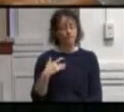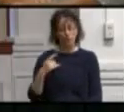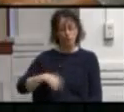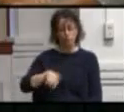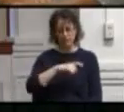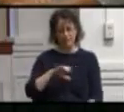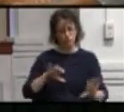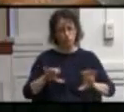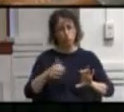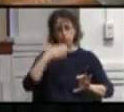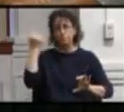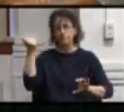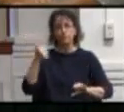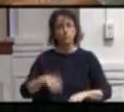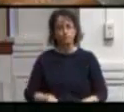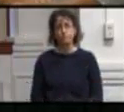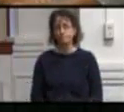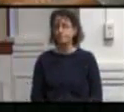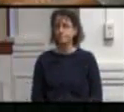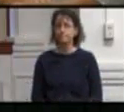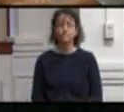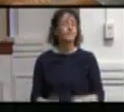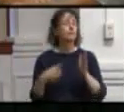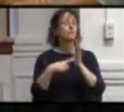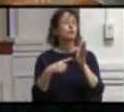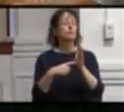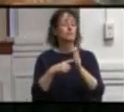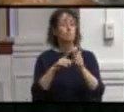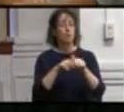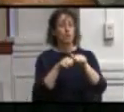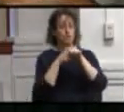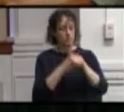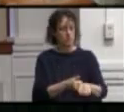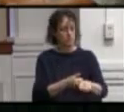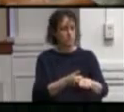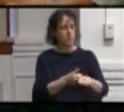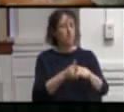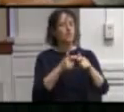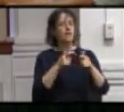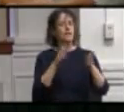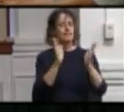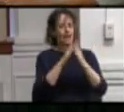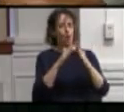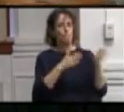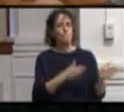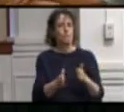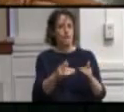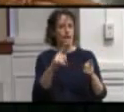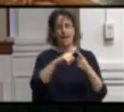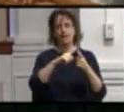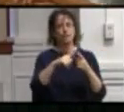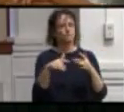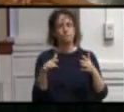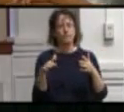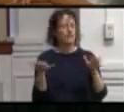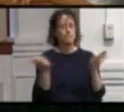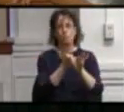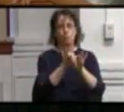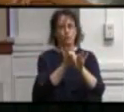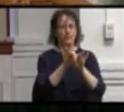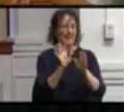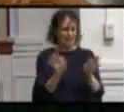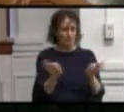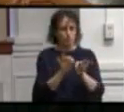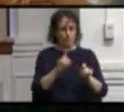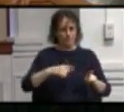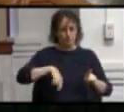working. First off, compliance with town plan is an important factor, and we want to make sure that people with expertise in